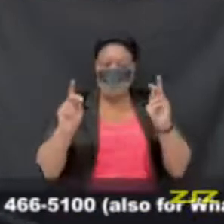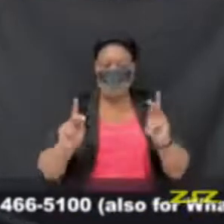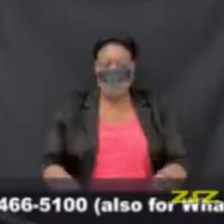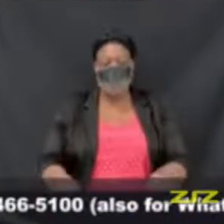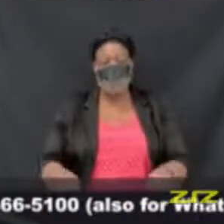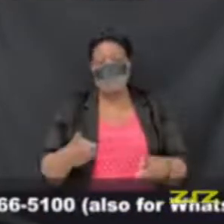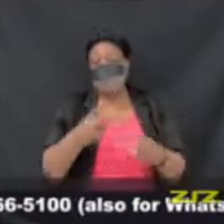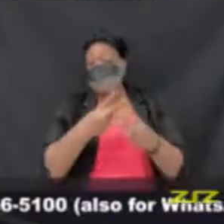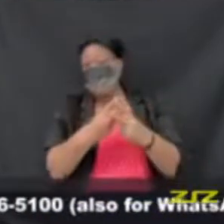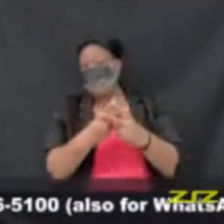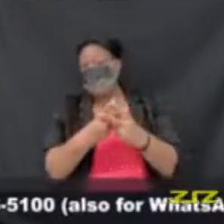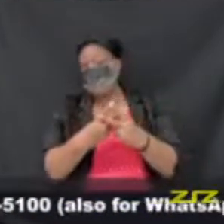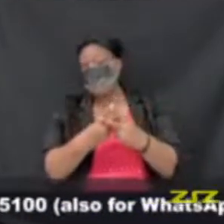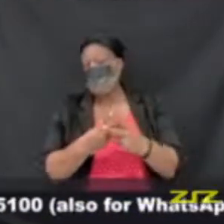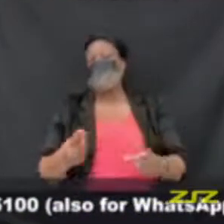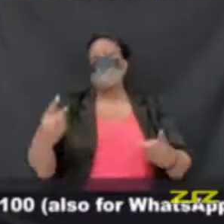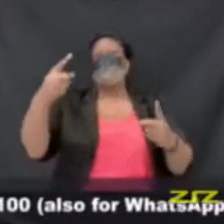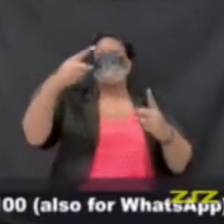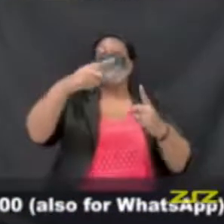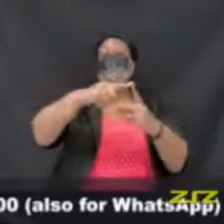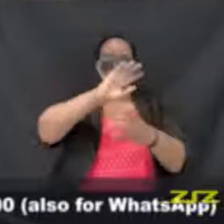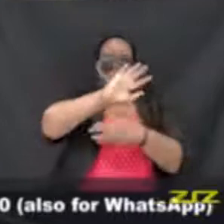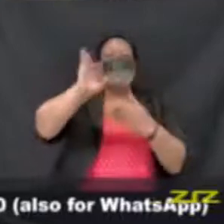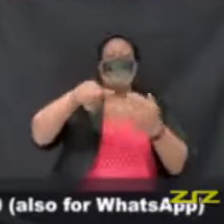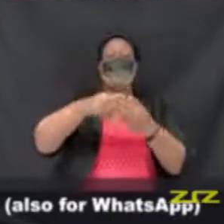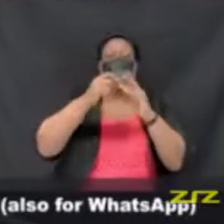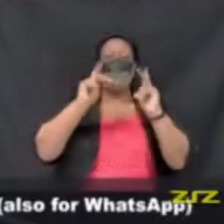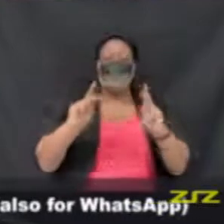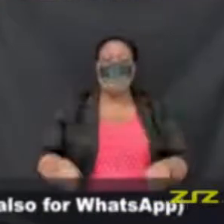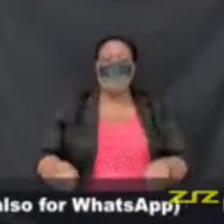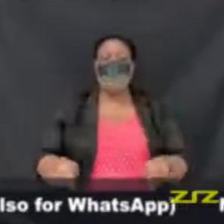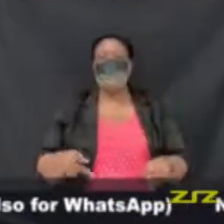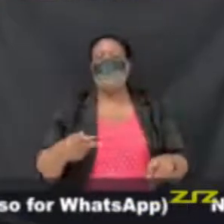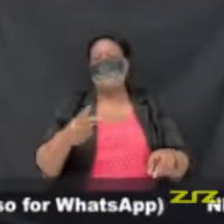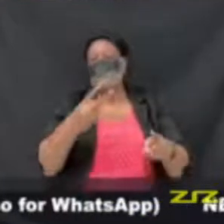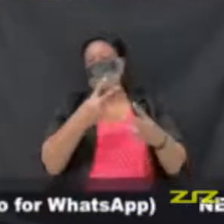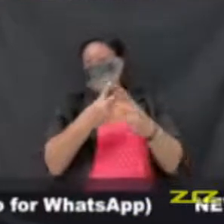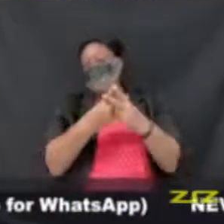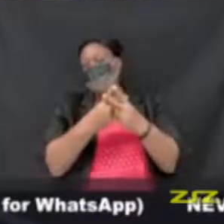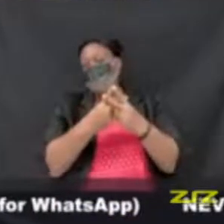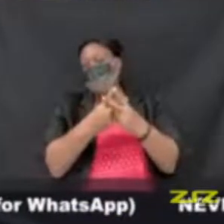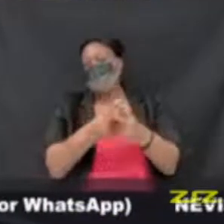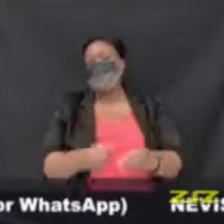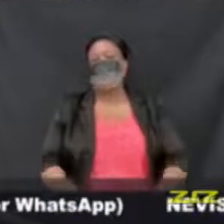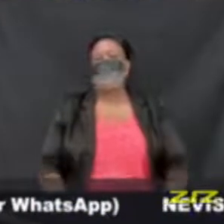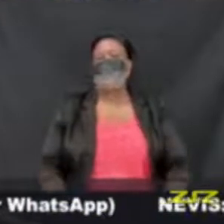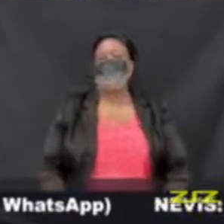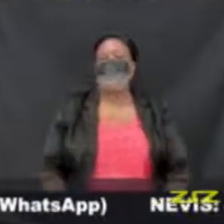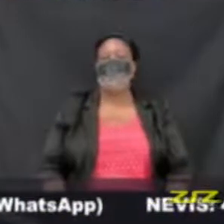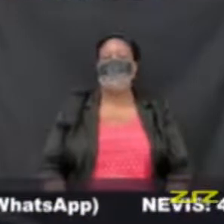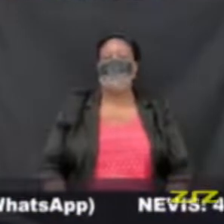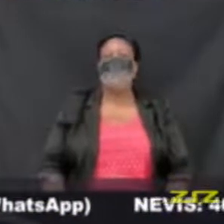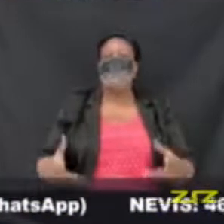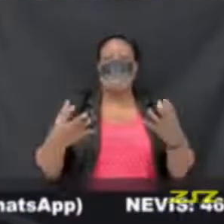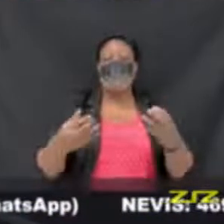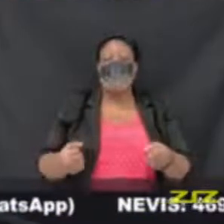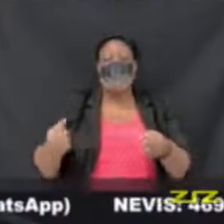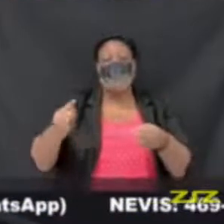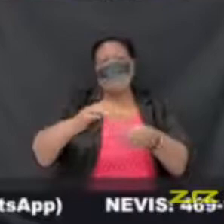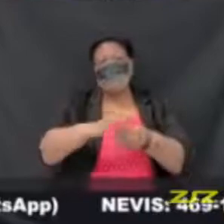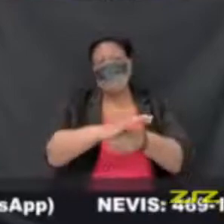and we are attempting to reach through a certain threshold of population immunity before we can